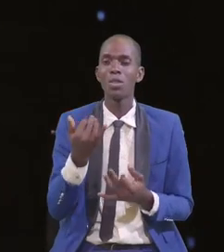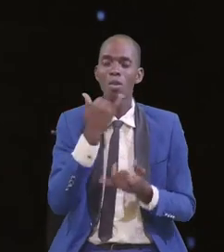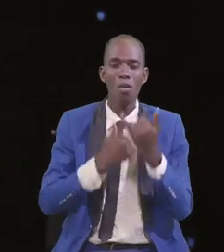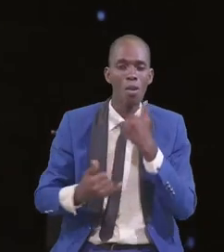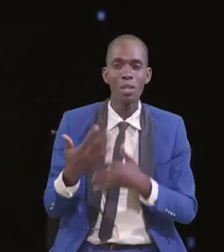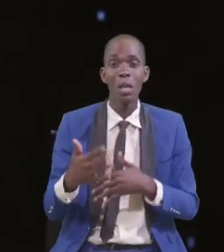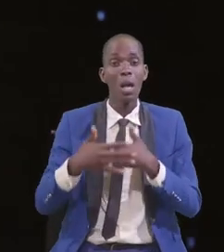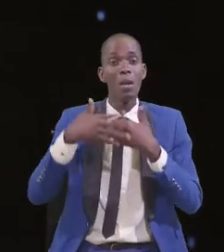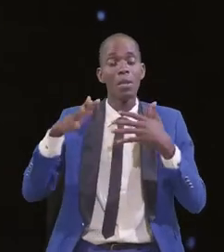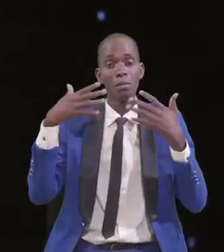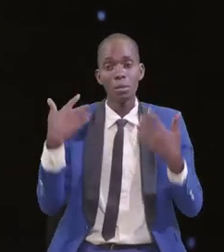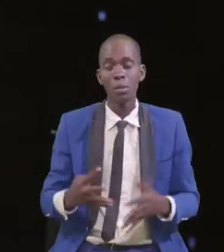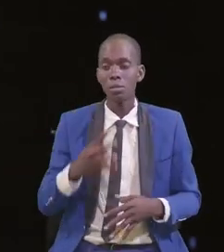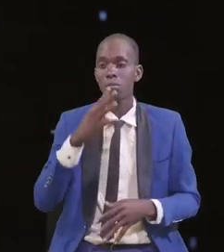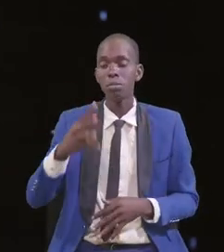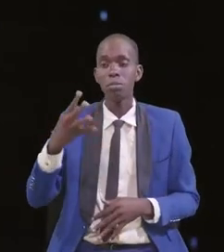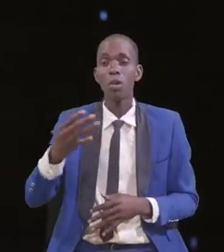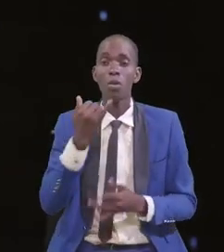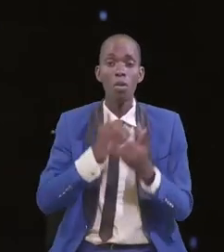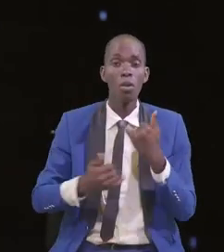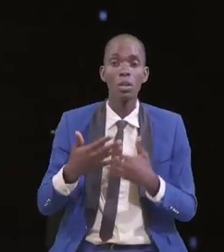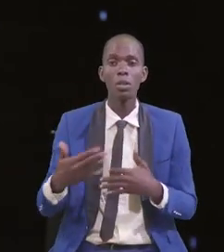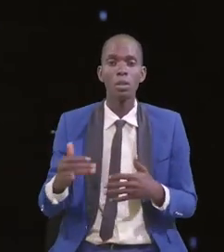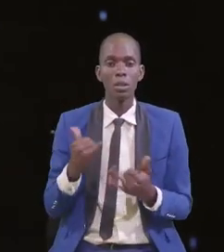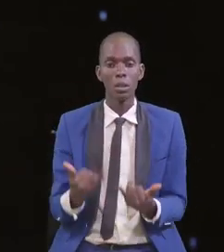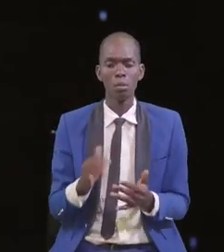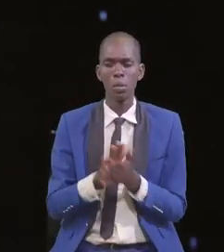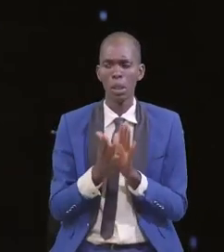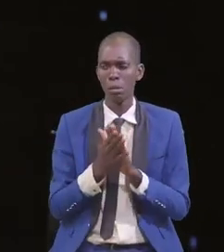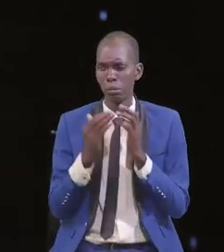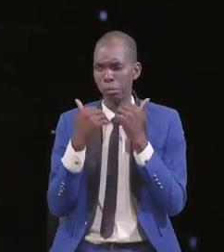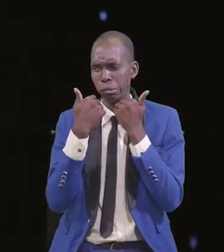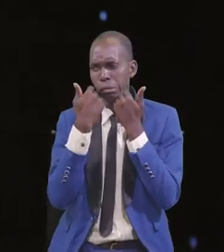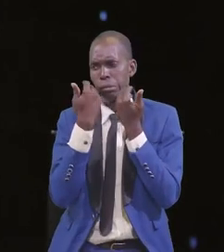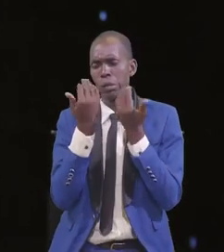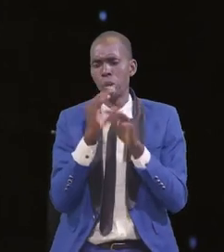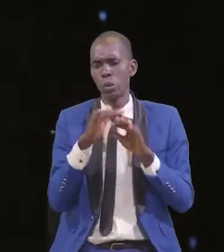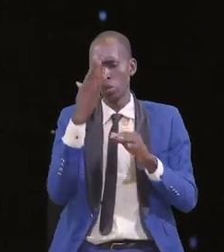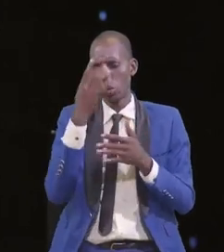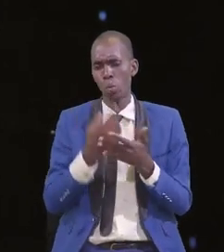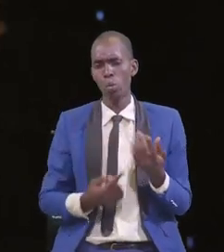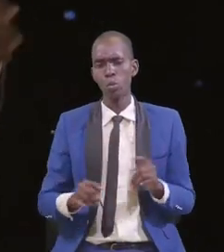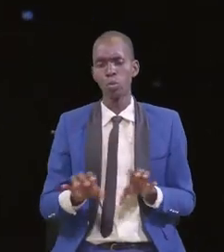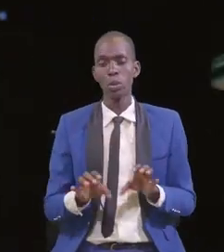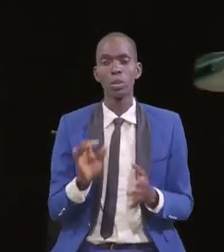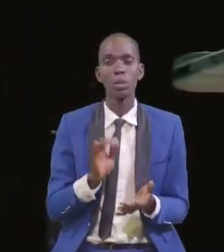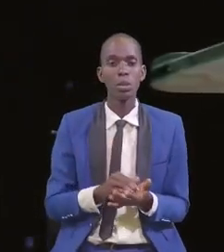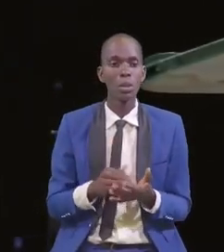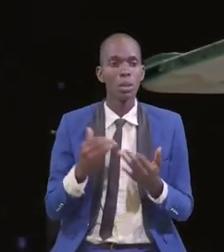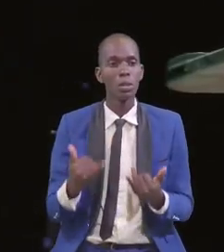done all the foaming out, they become so ashamed, they don't know what they're going to do again. We're coming